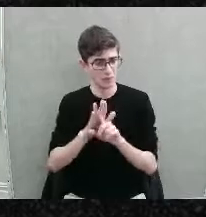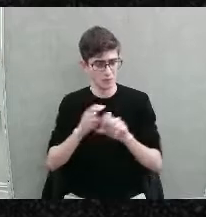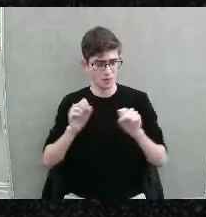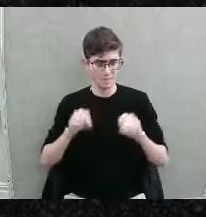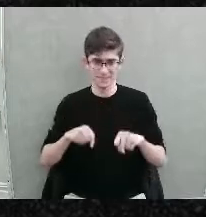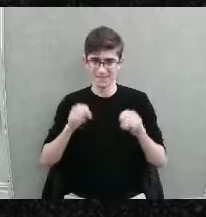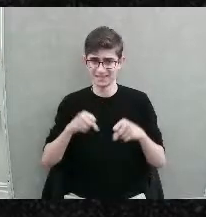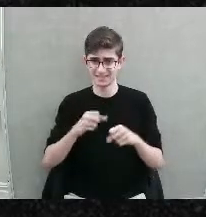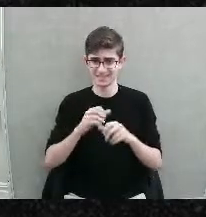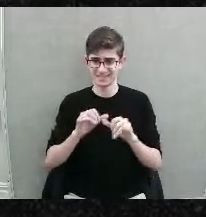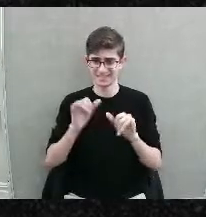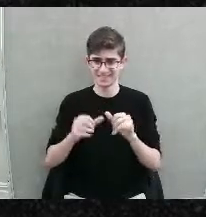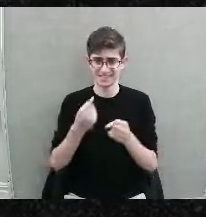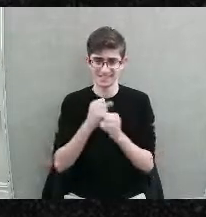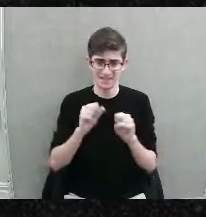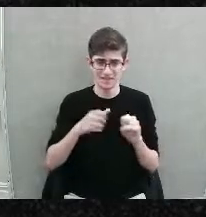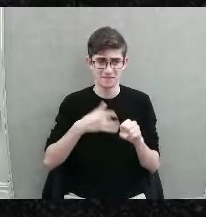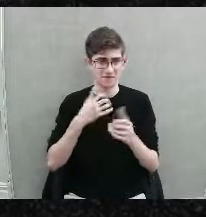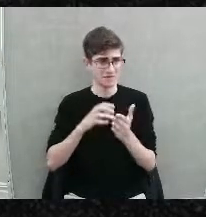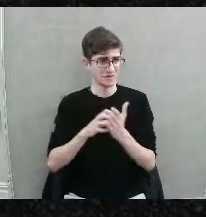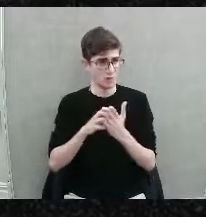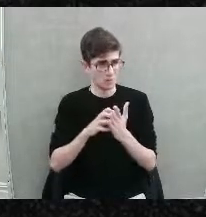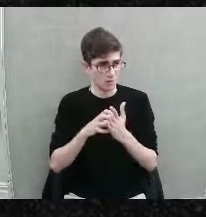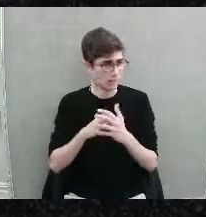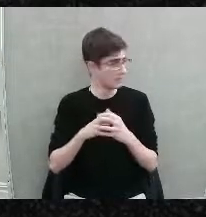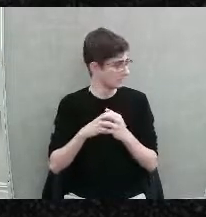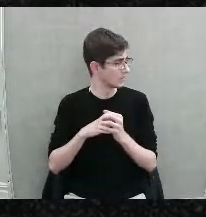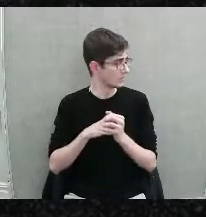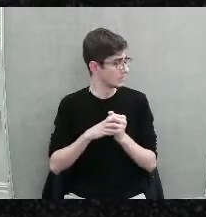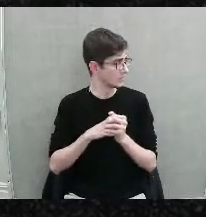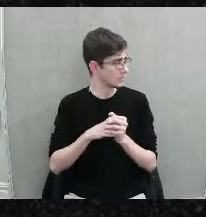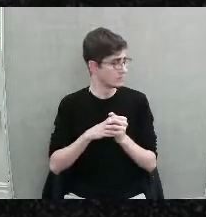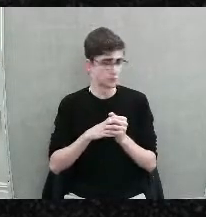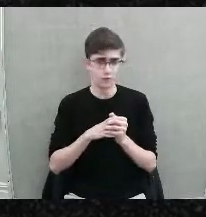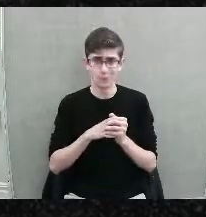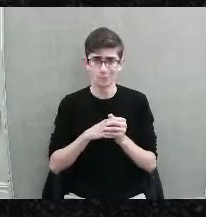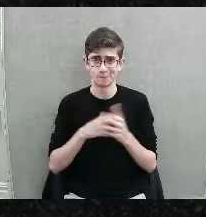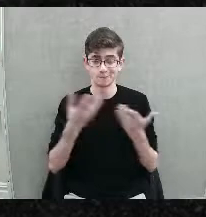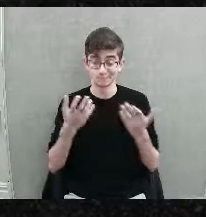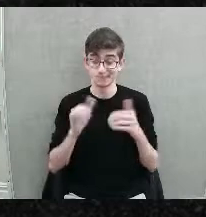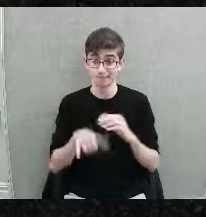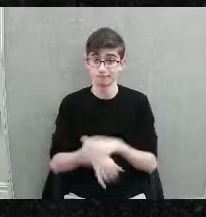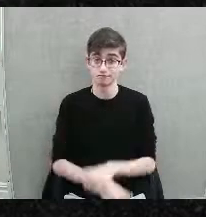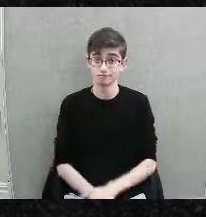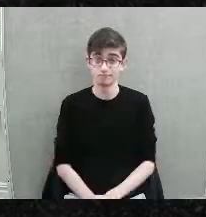to have your vulnerability mitigated in some ways? So yeah, that's what I'll say.